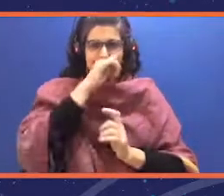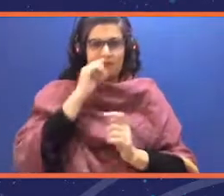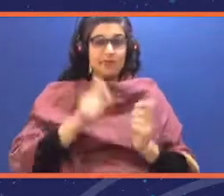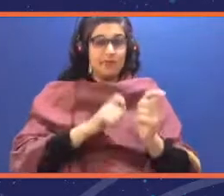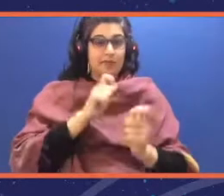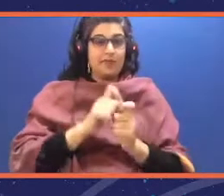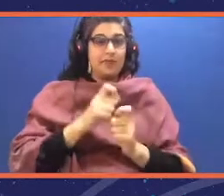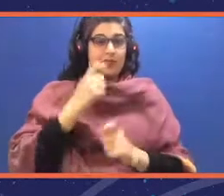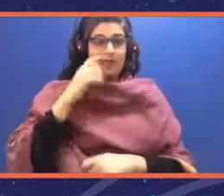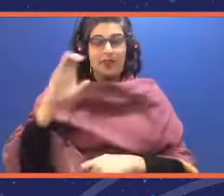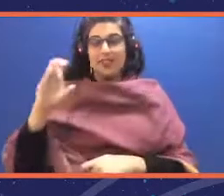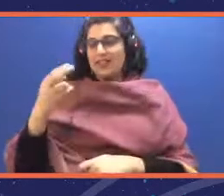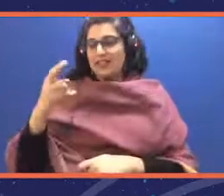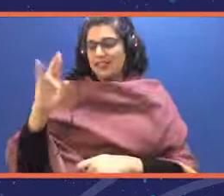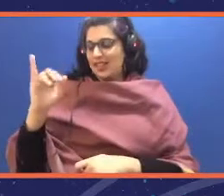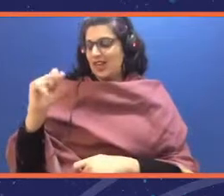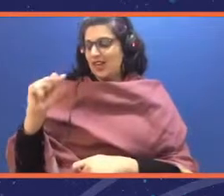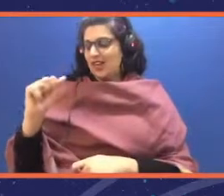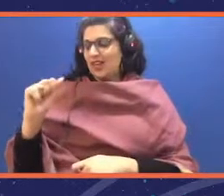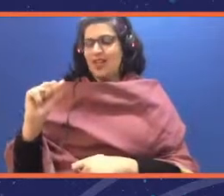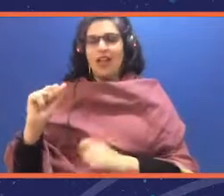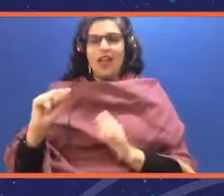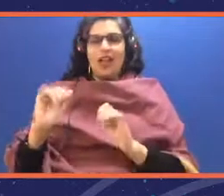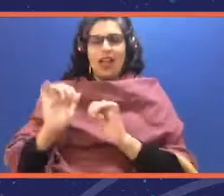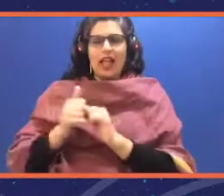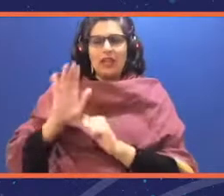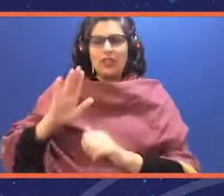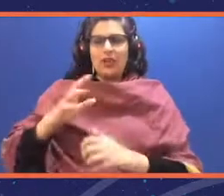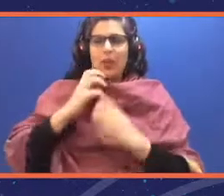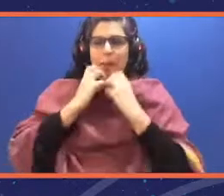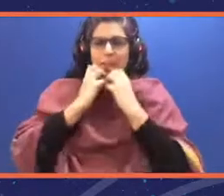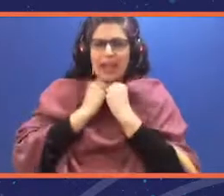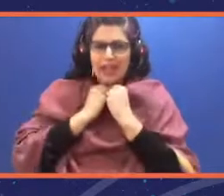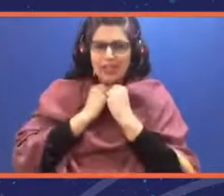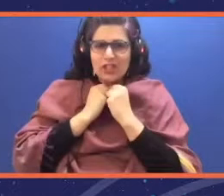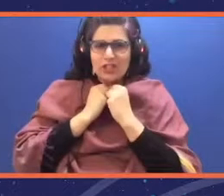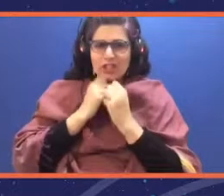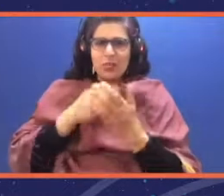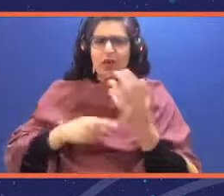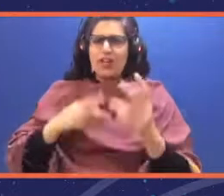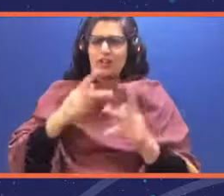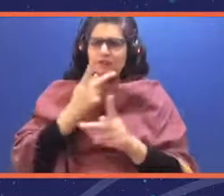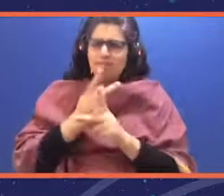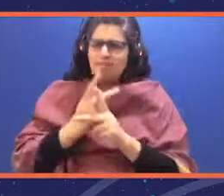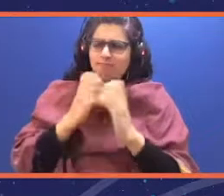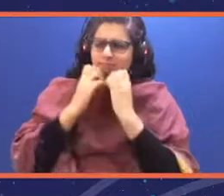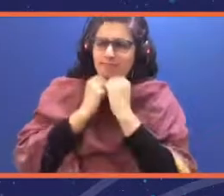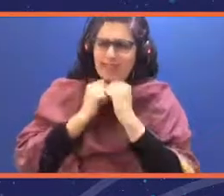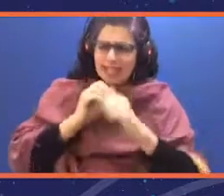Kiara. How does your passion and what you care about influence your art?